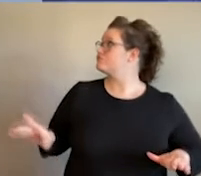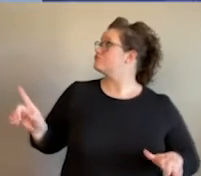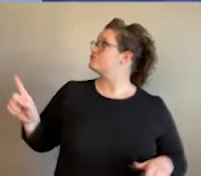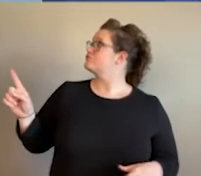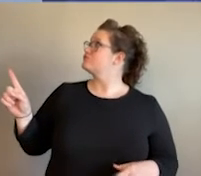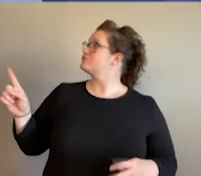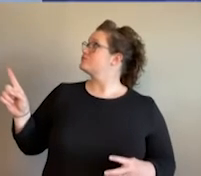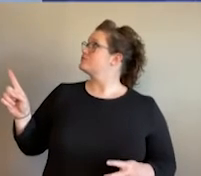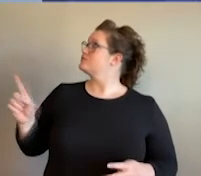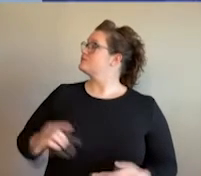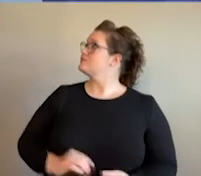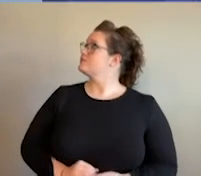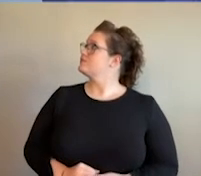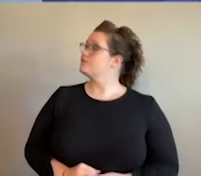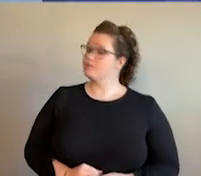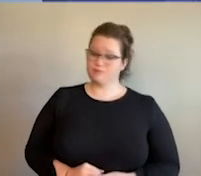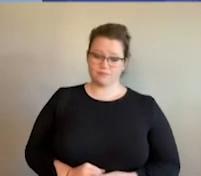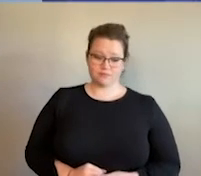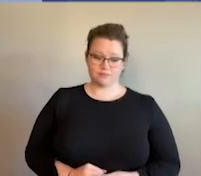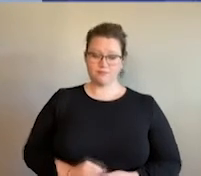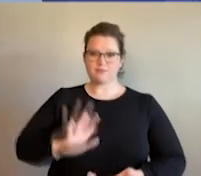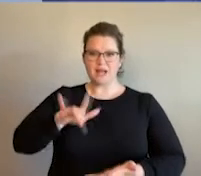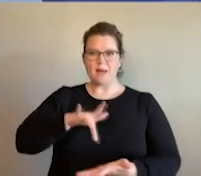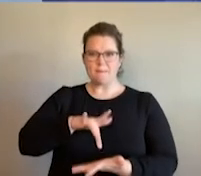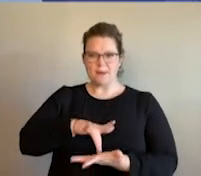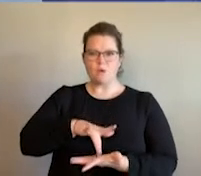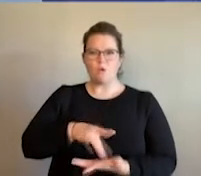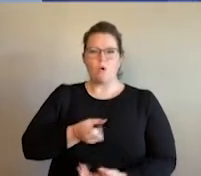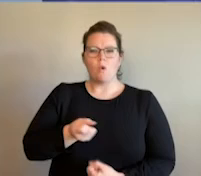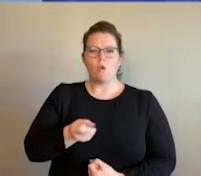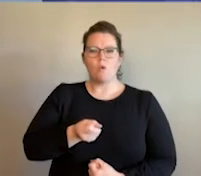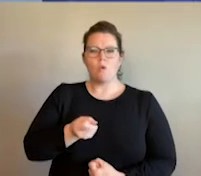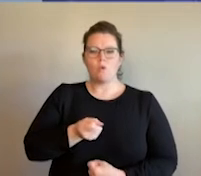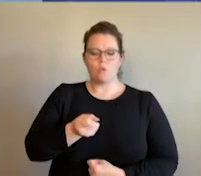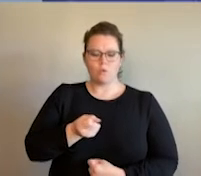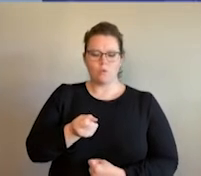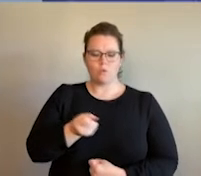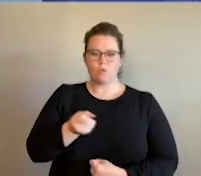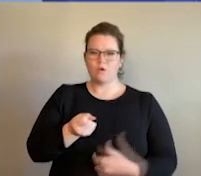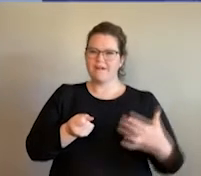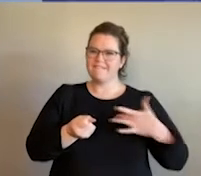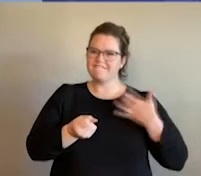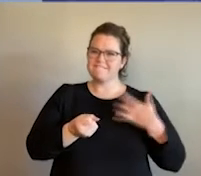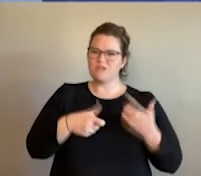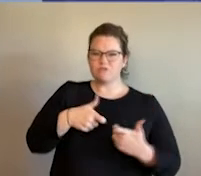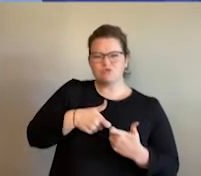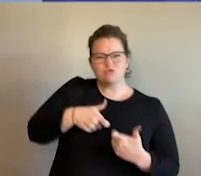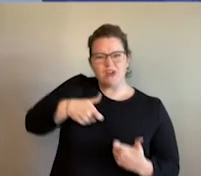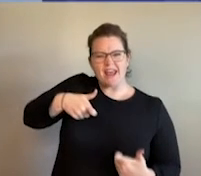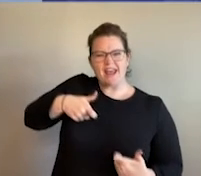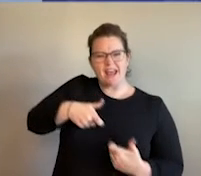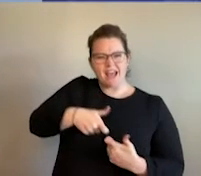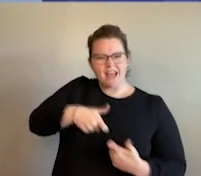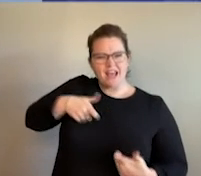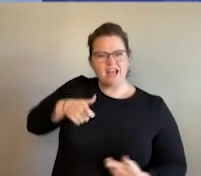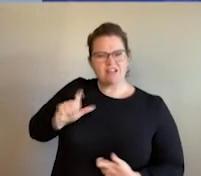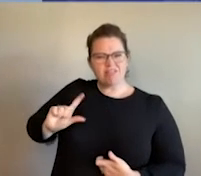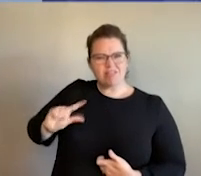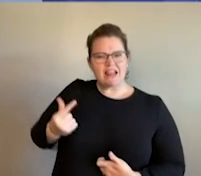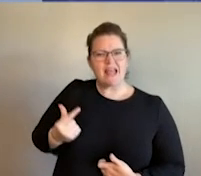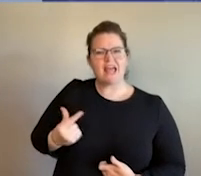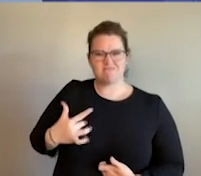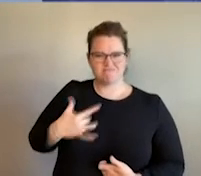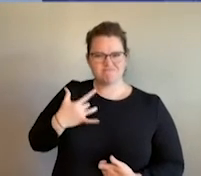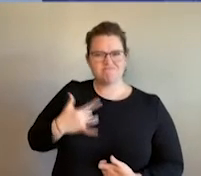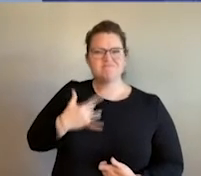apart. Reach down in the middle and just hold in the middle. Again, feeling that nice stretch in your hamstrings, in